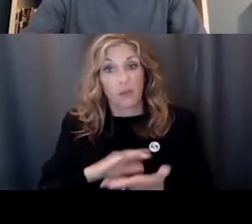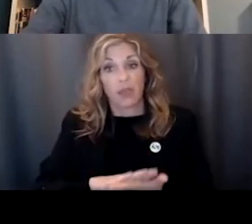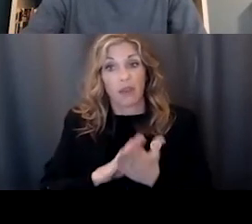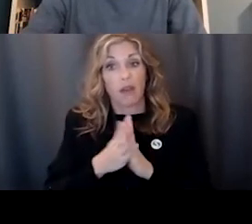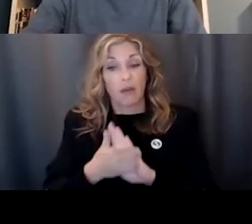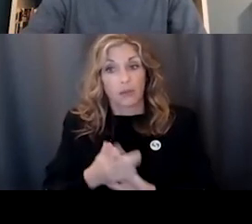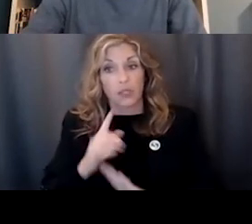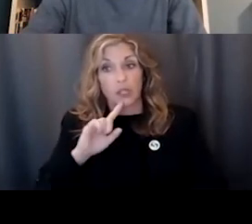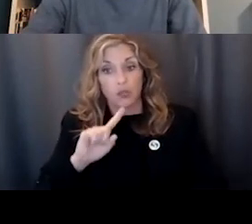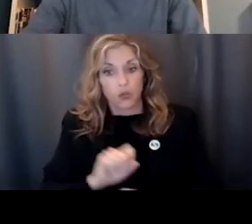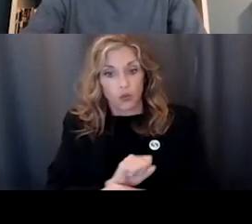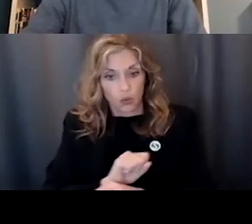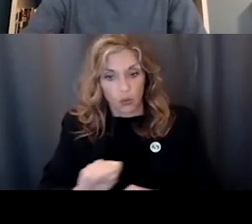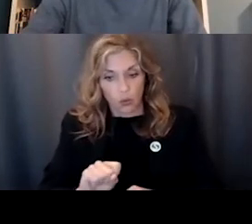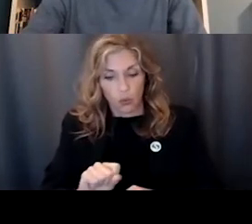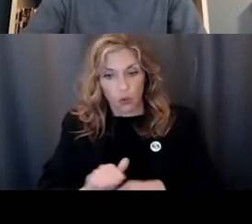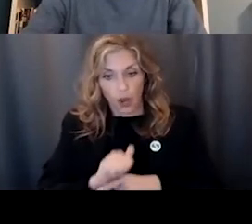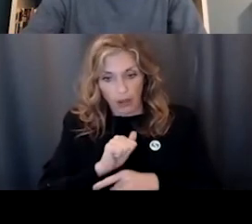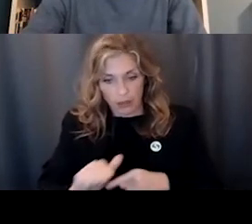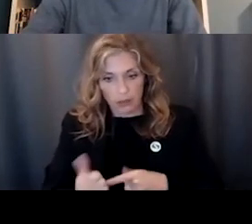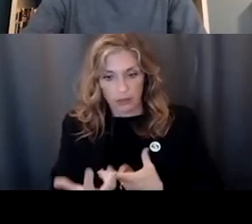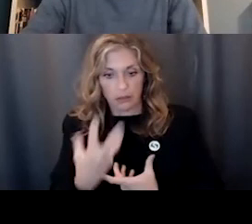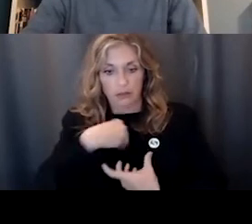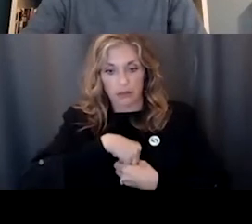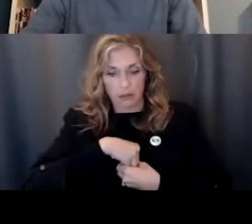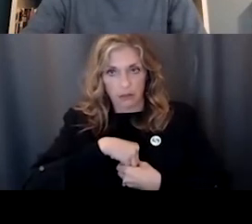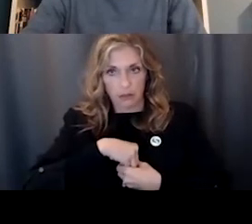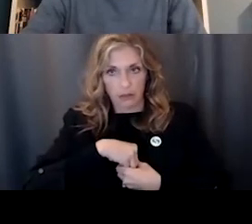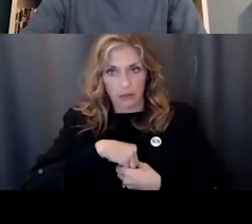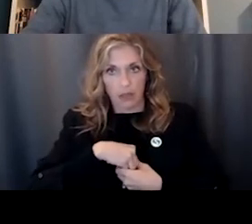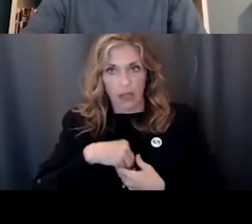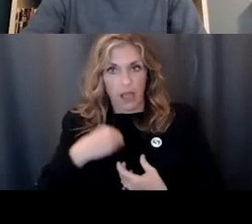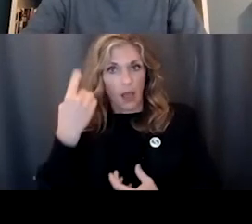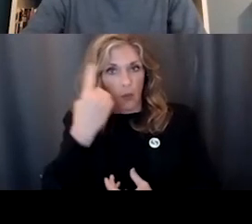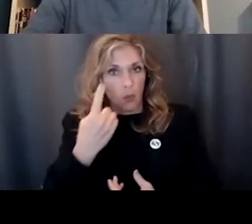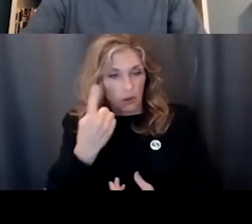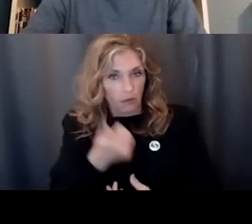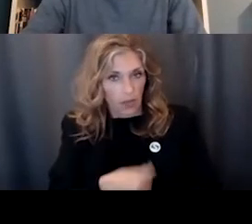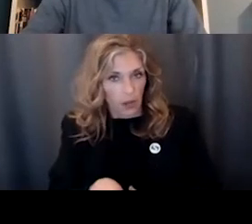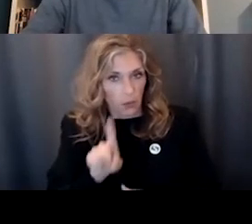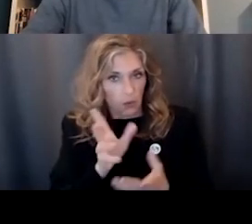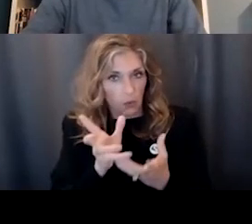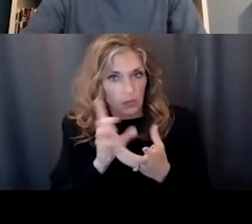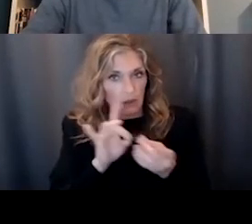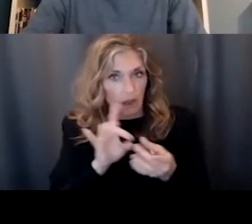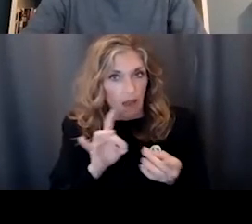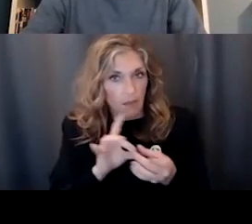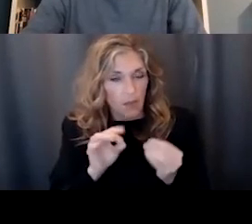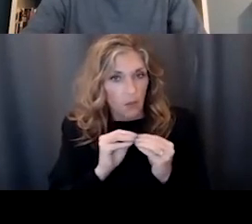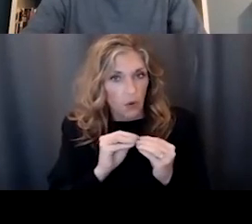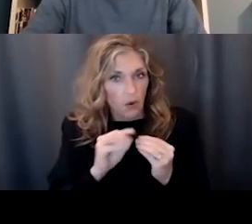practice. I wonder if anyone would like to sort of comment further about that, and